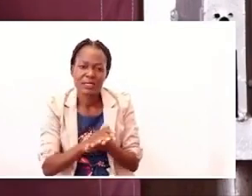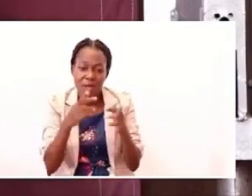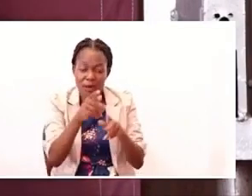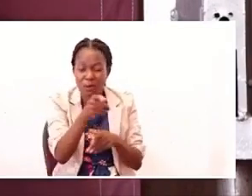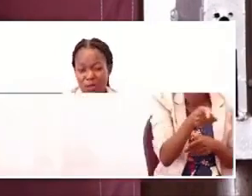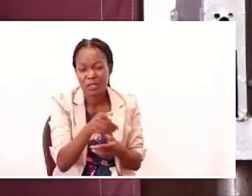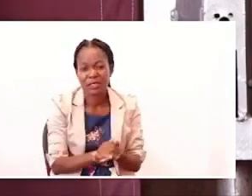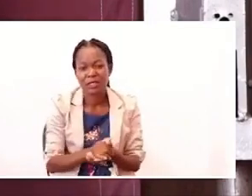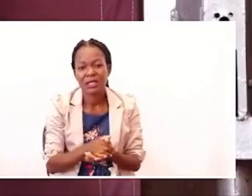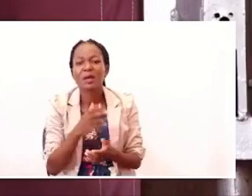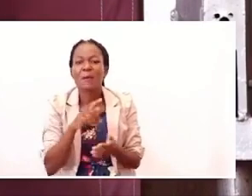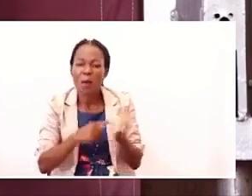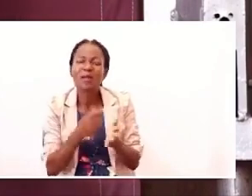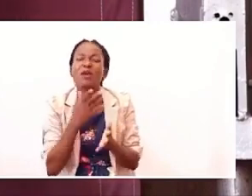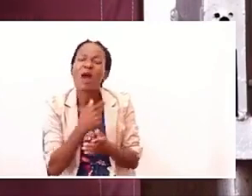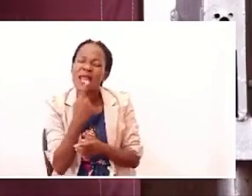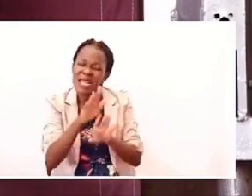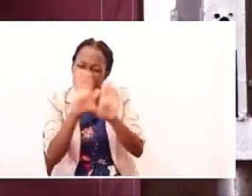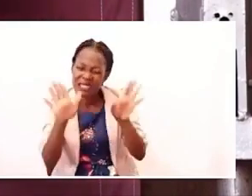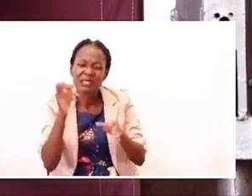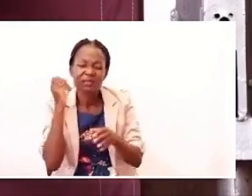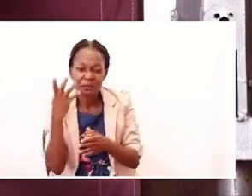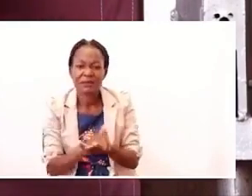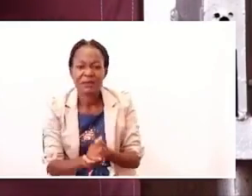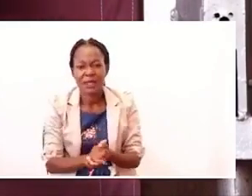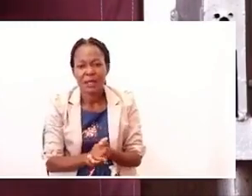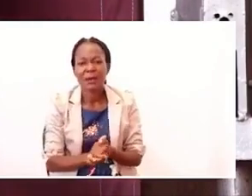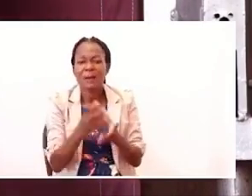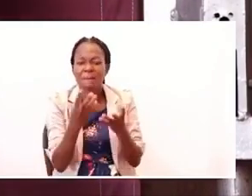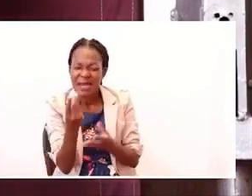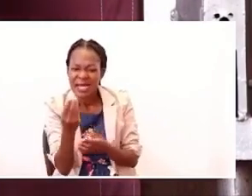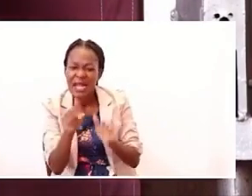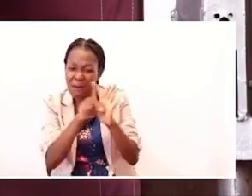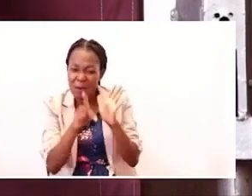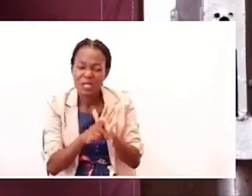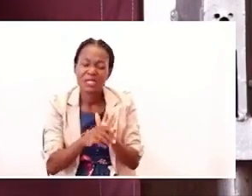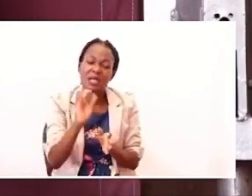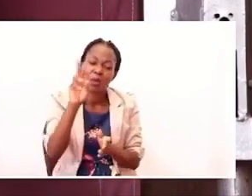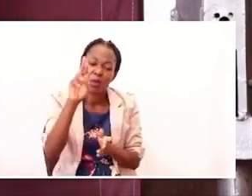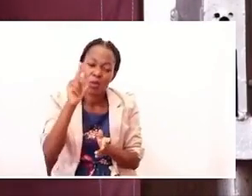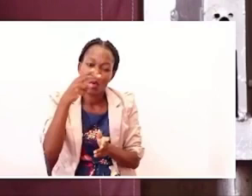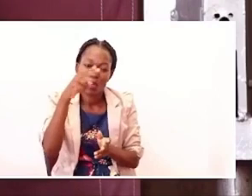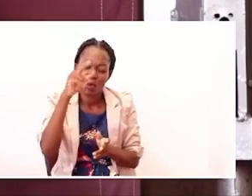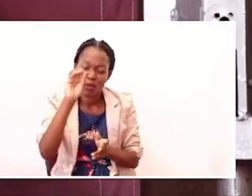One thing that I want to emphasize here is that the orthodox conduct of monetary policy